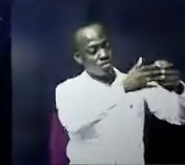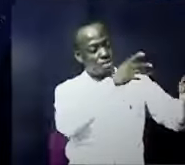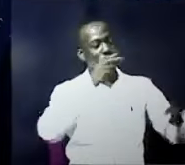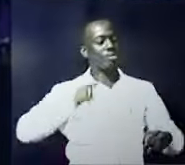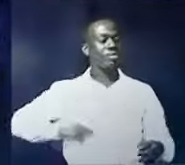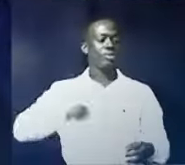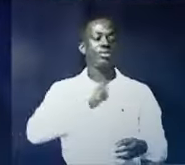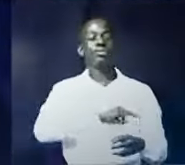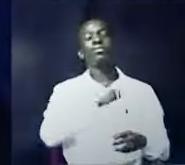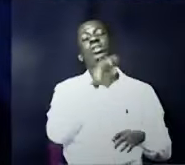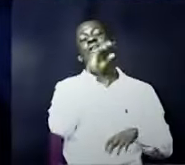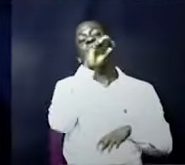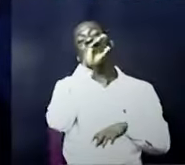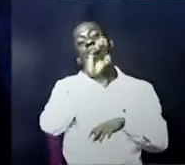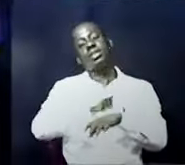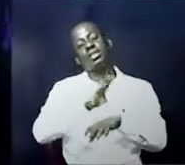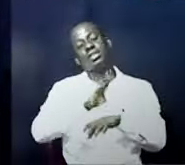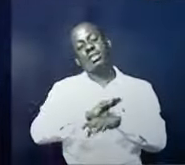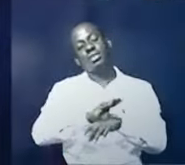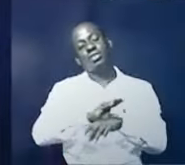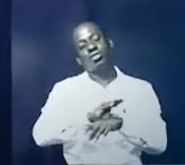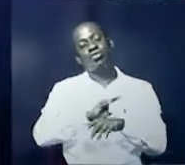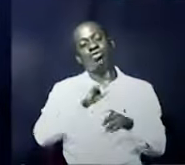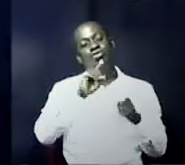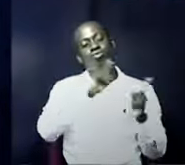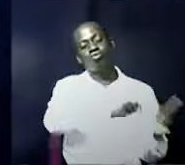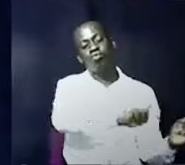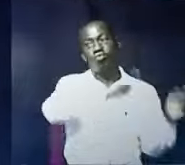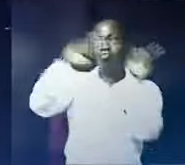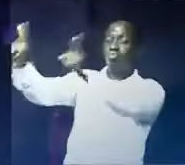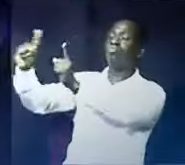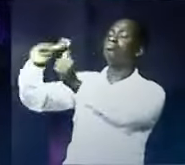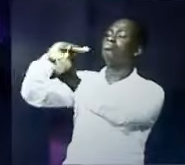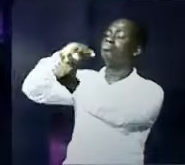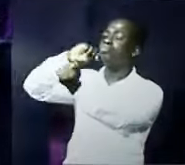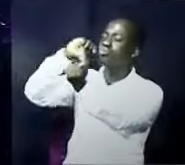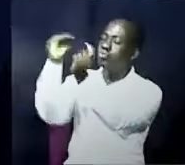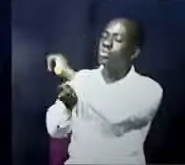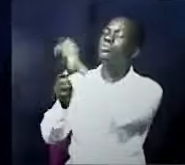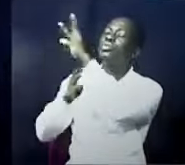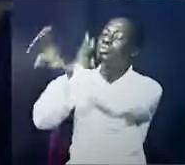world. We are not